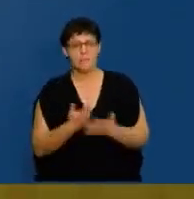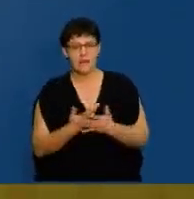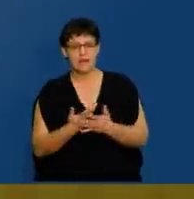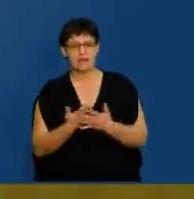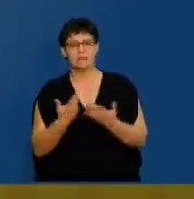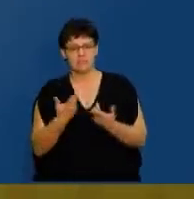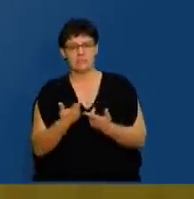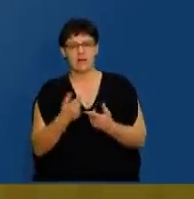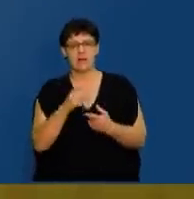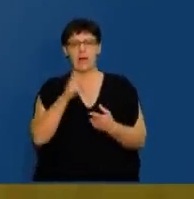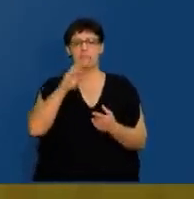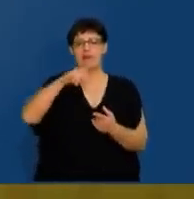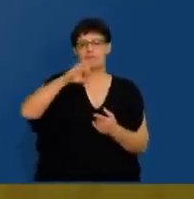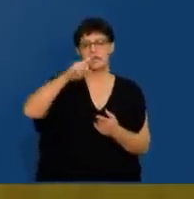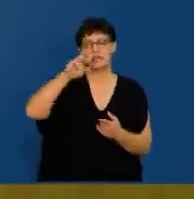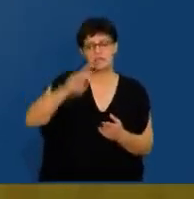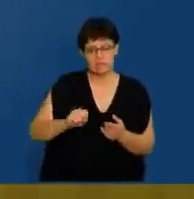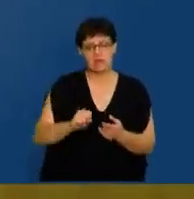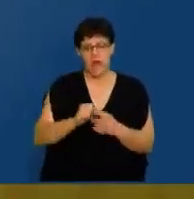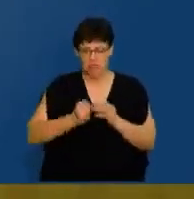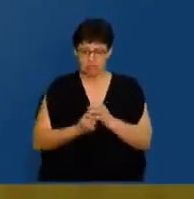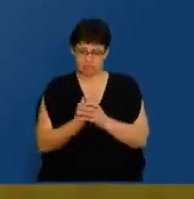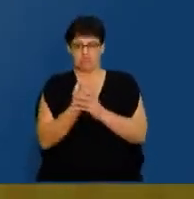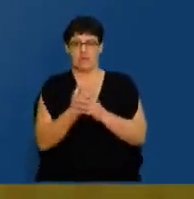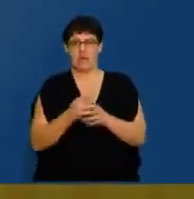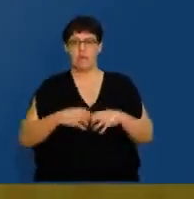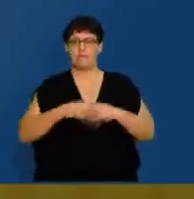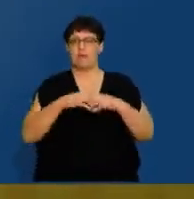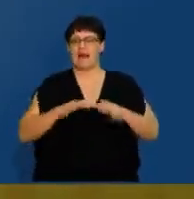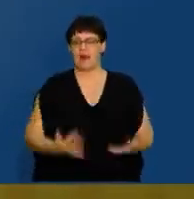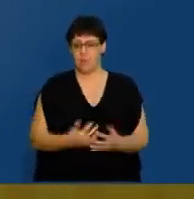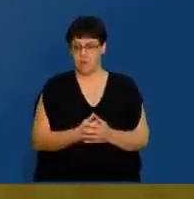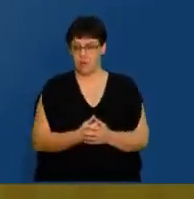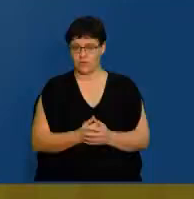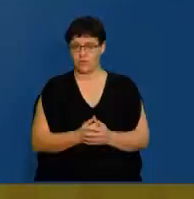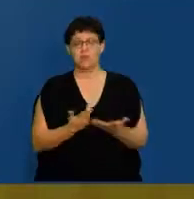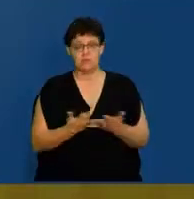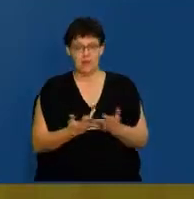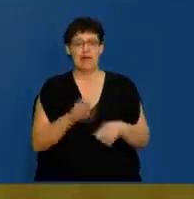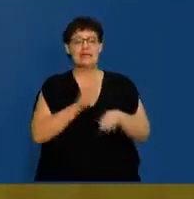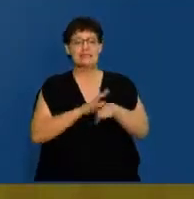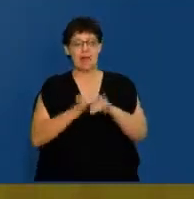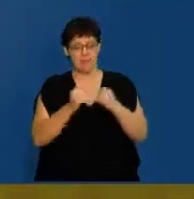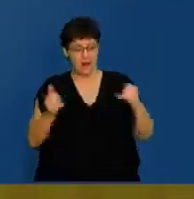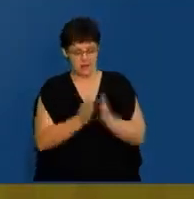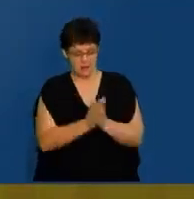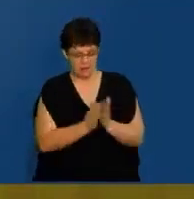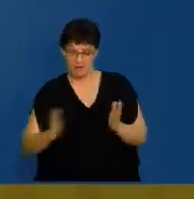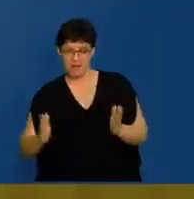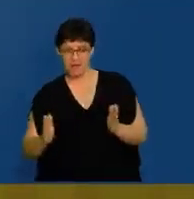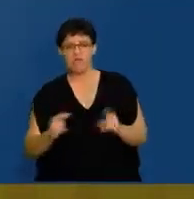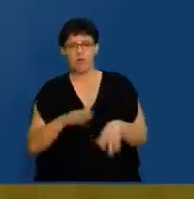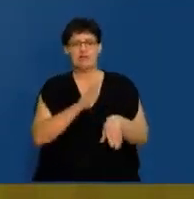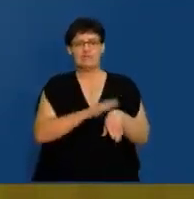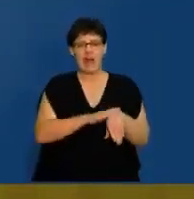recombinant plasmids are created. Another effective way is creating timelines. So for the